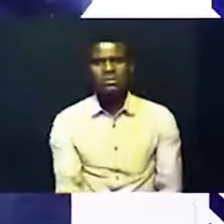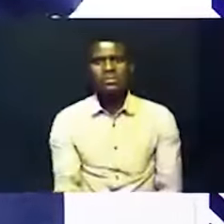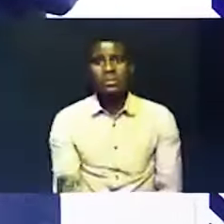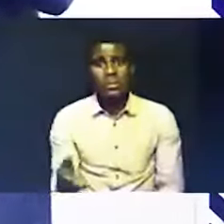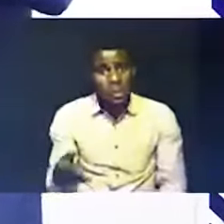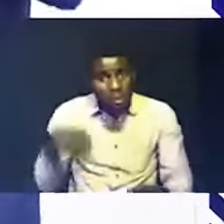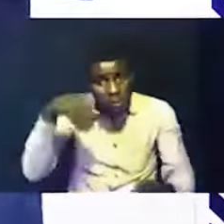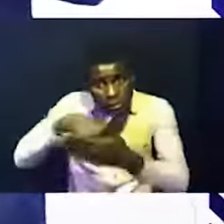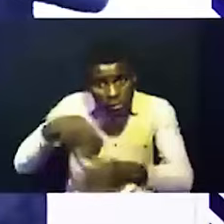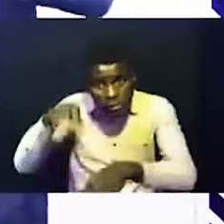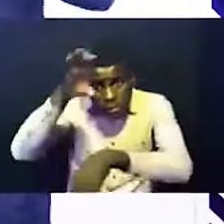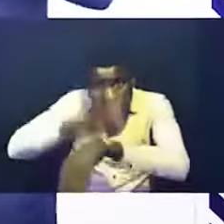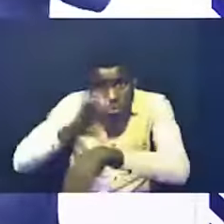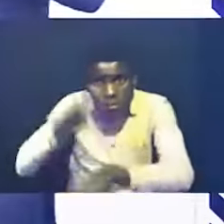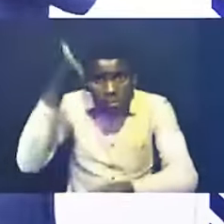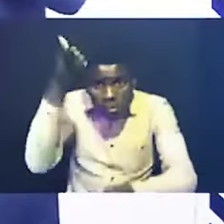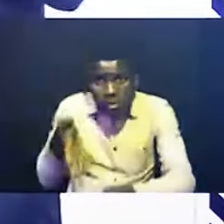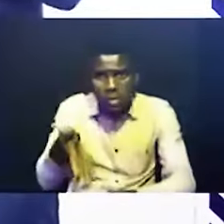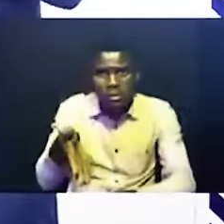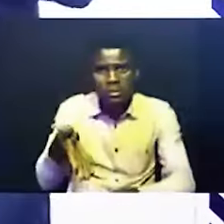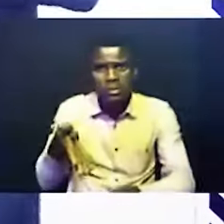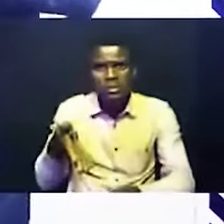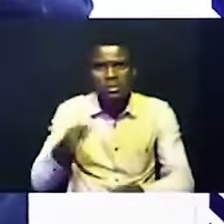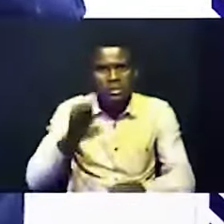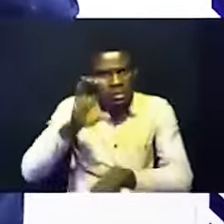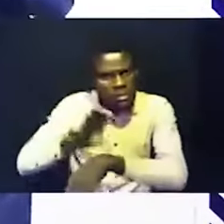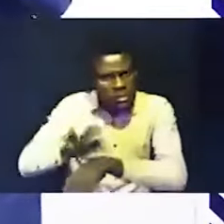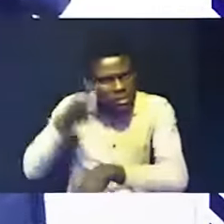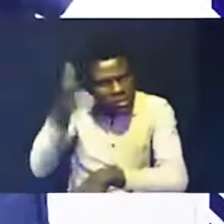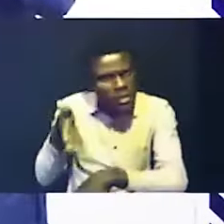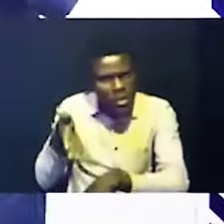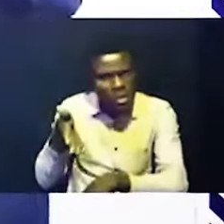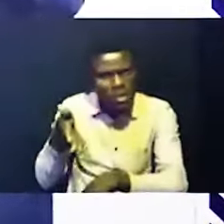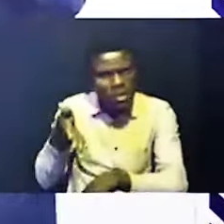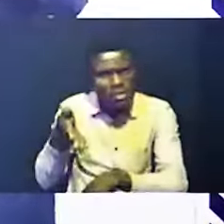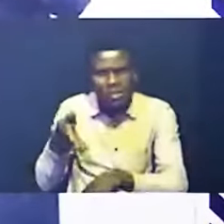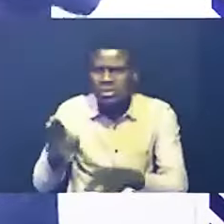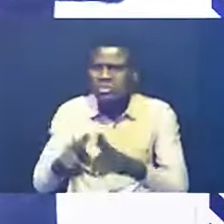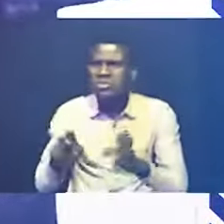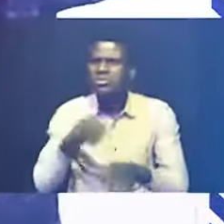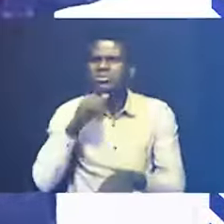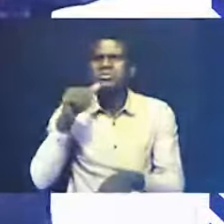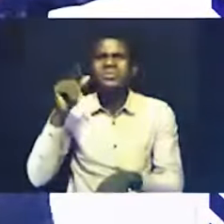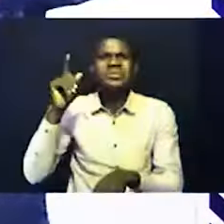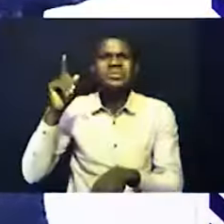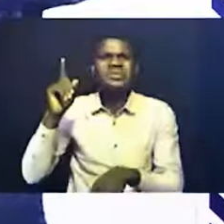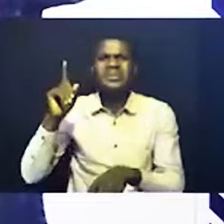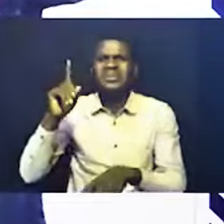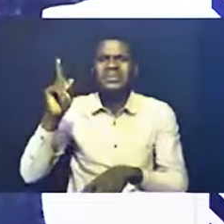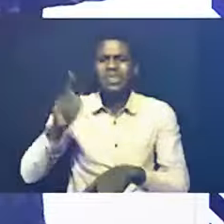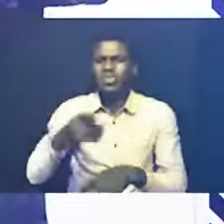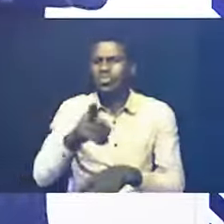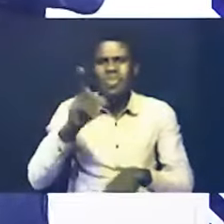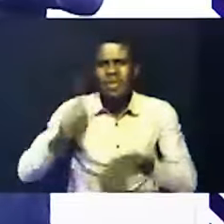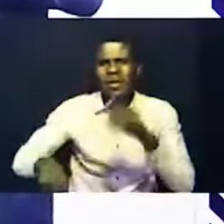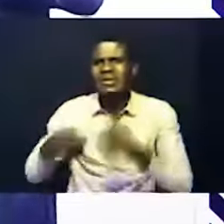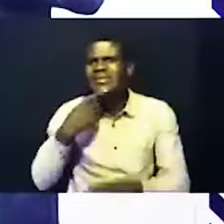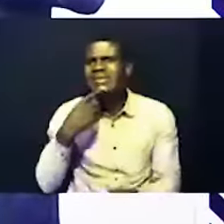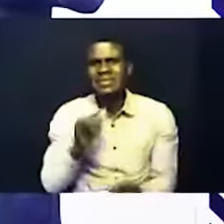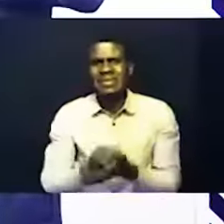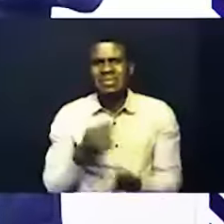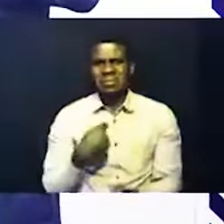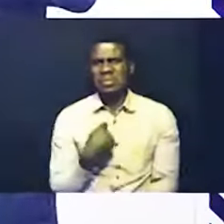even in the church even in the church so you cannot say ask for